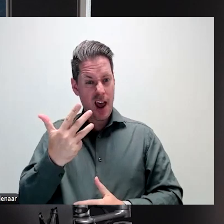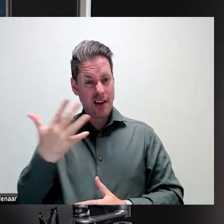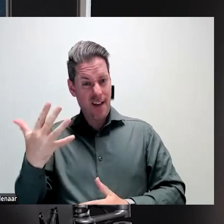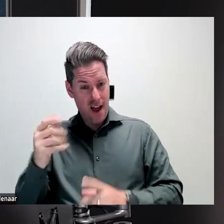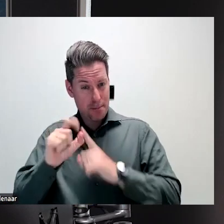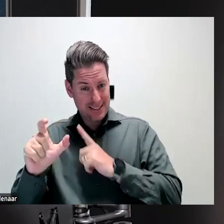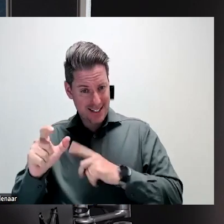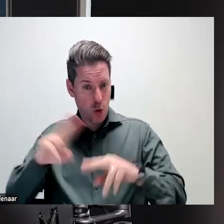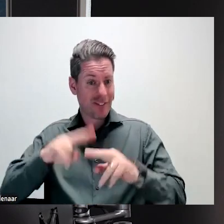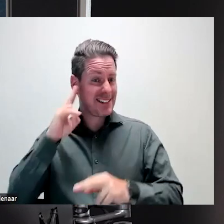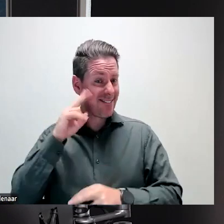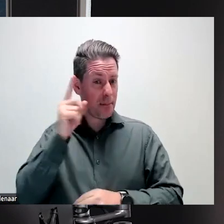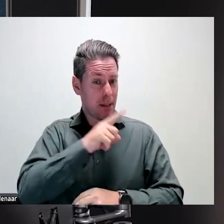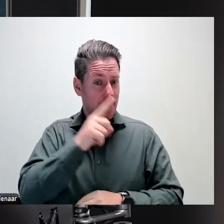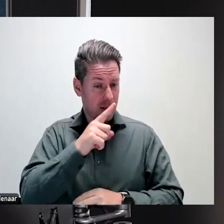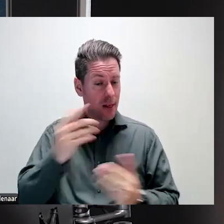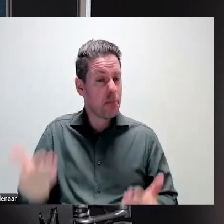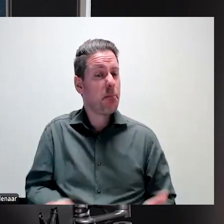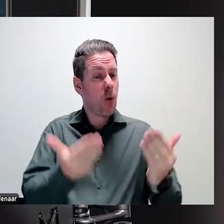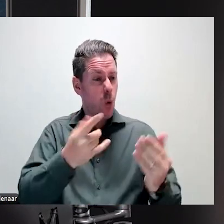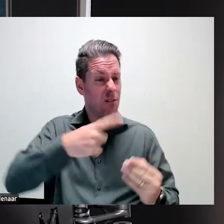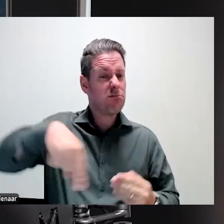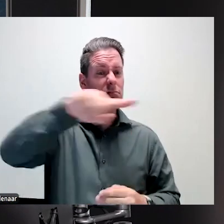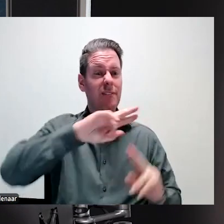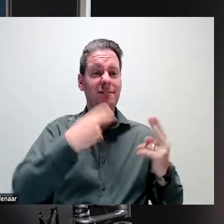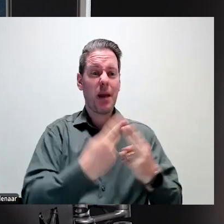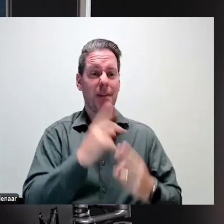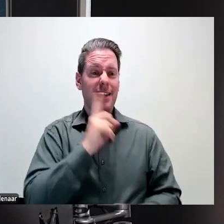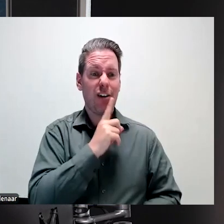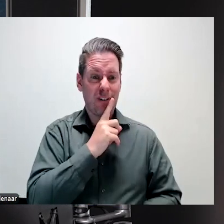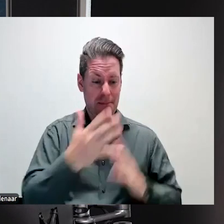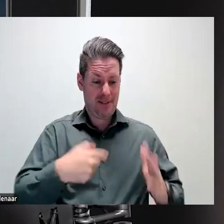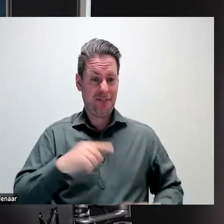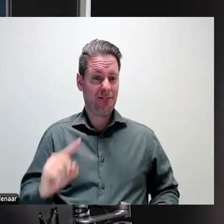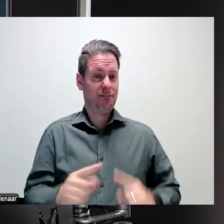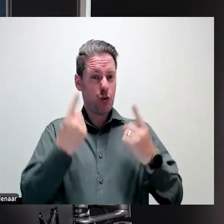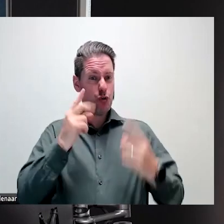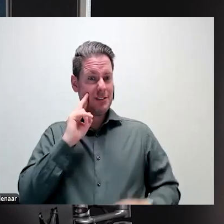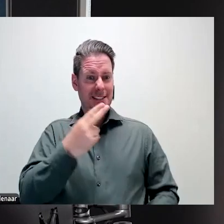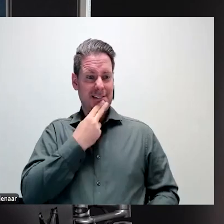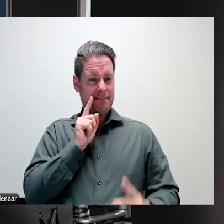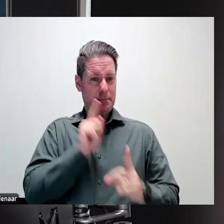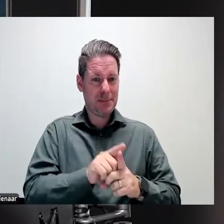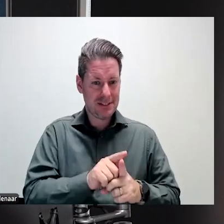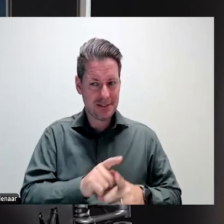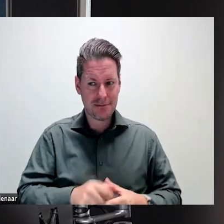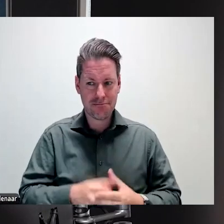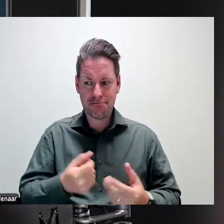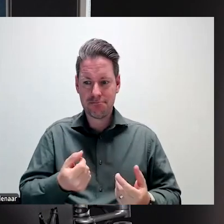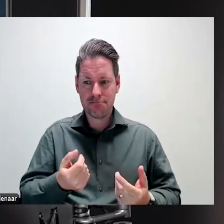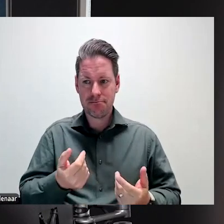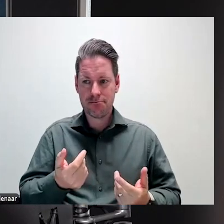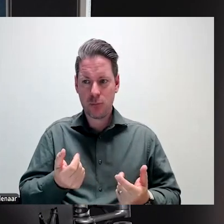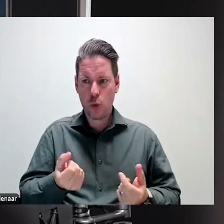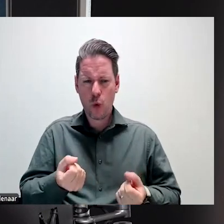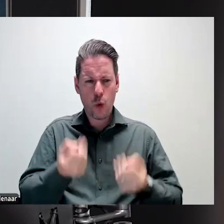hearing families, so they're the first deaf people in that family, and they don't have any models or role models to